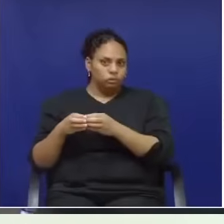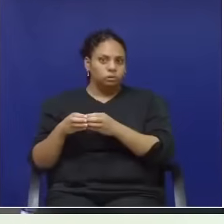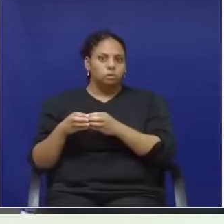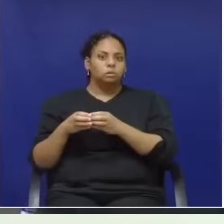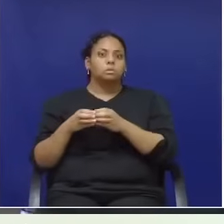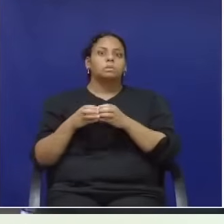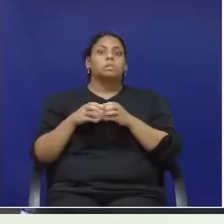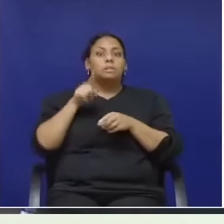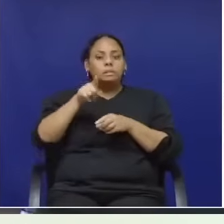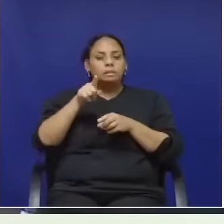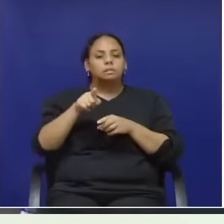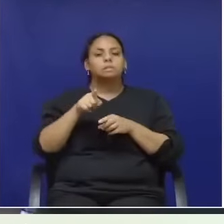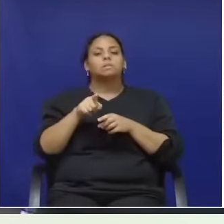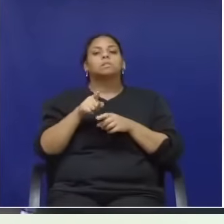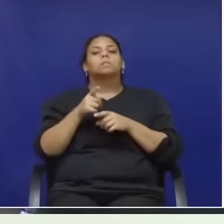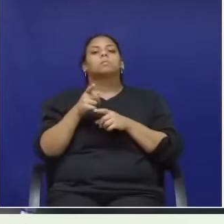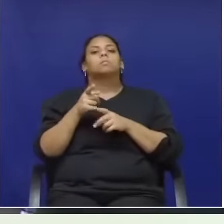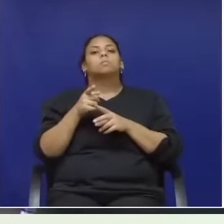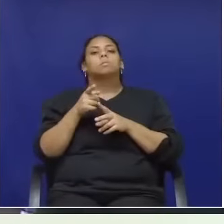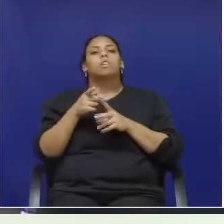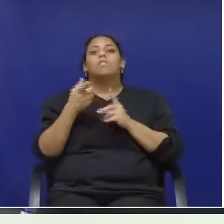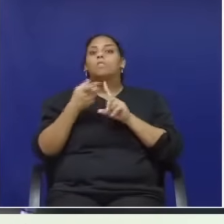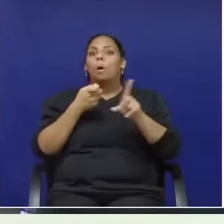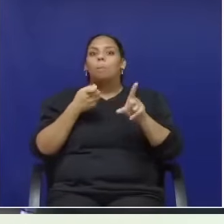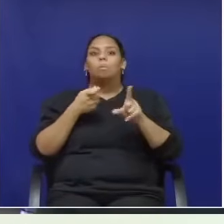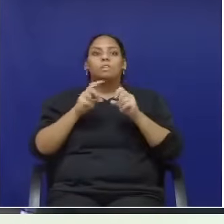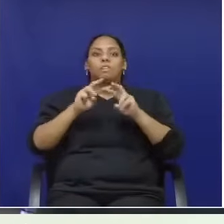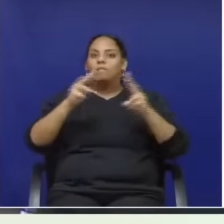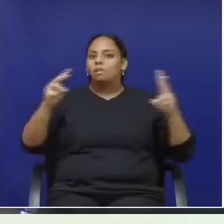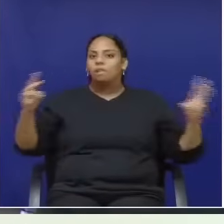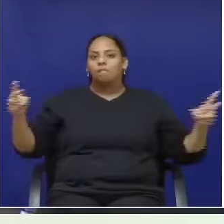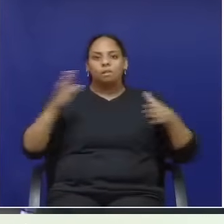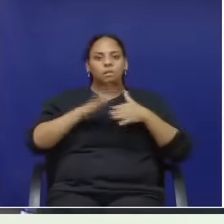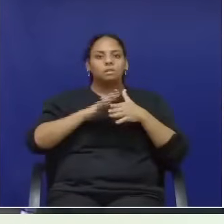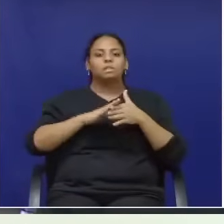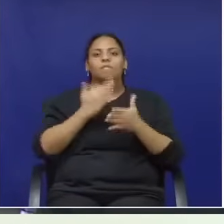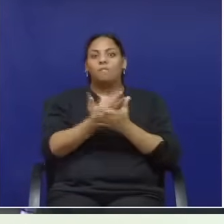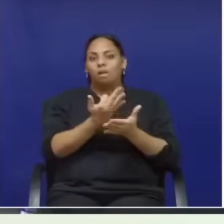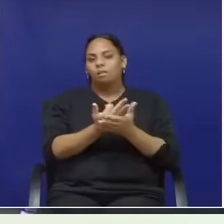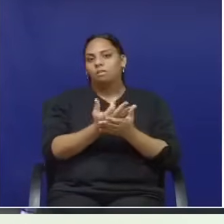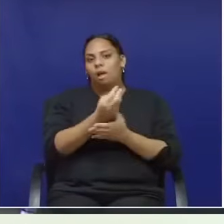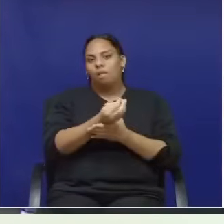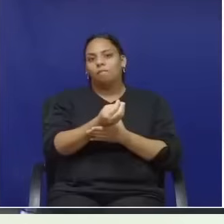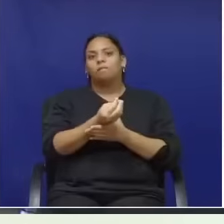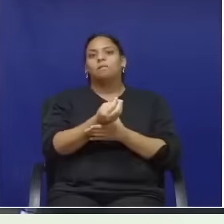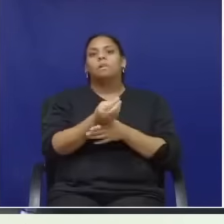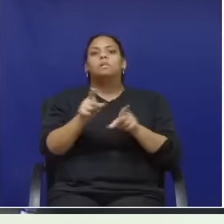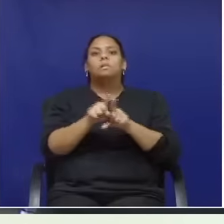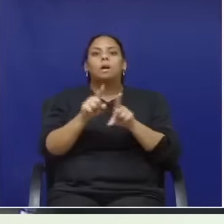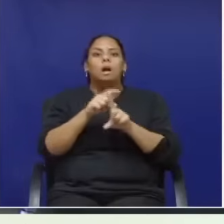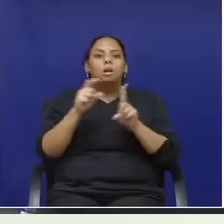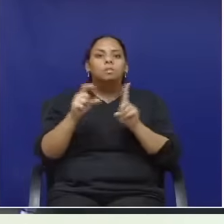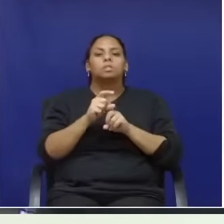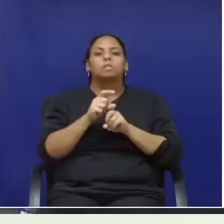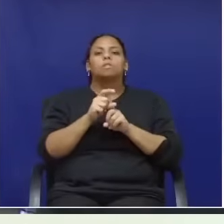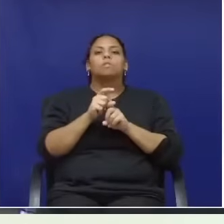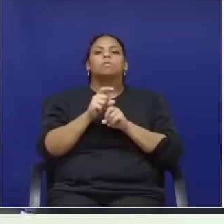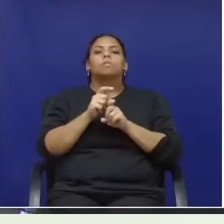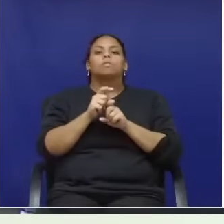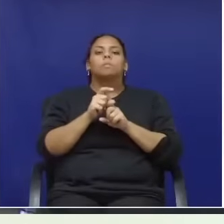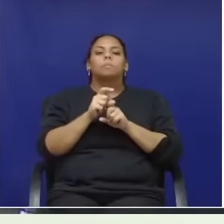This evolution is driven by several factors, including the country's strategic geographic